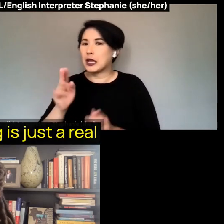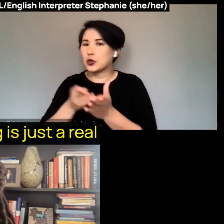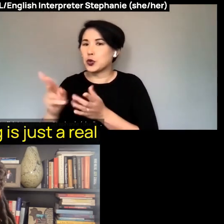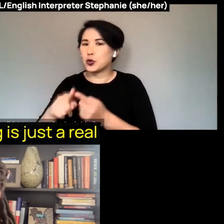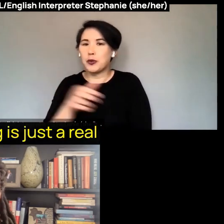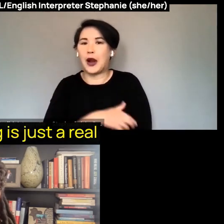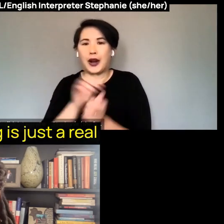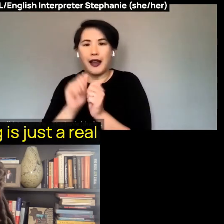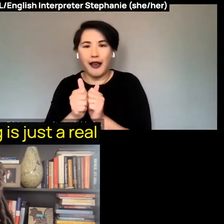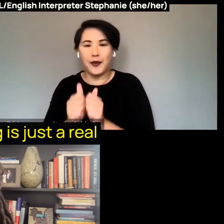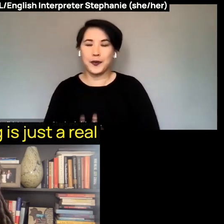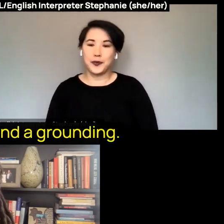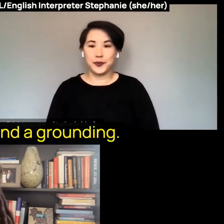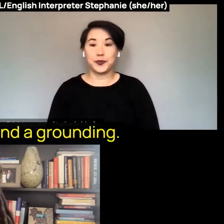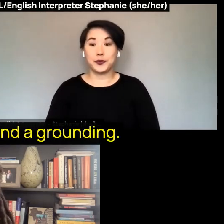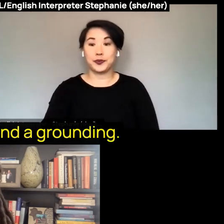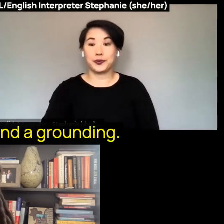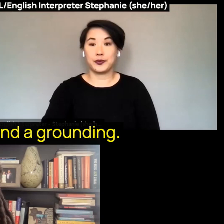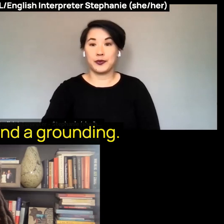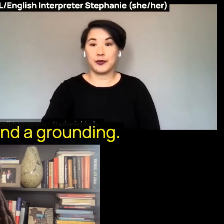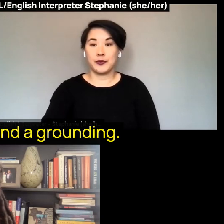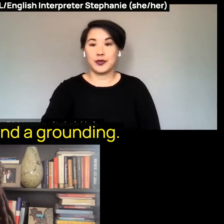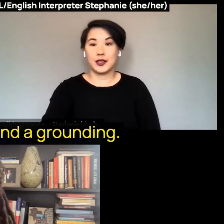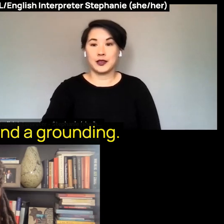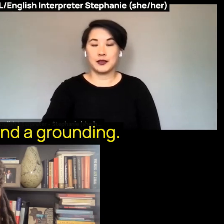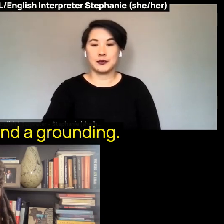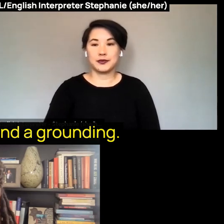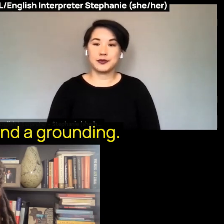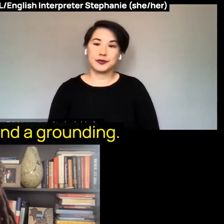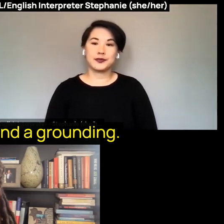The first thing is just a real sense of gratitude